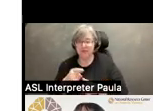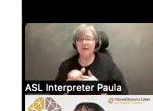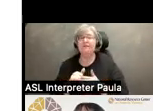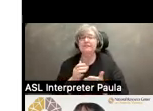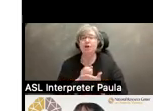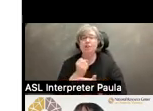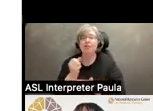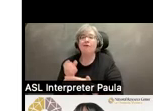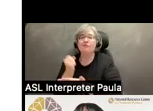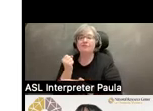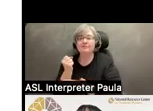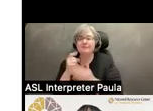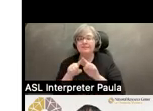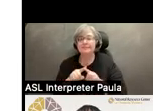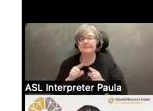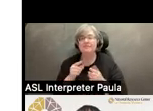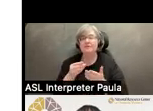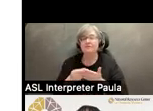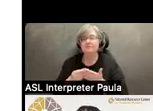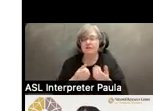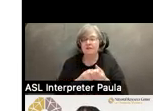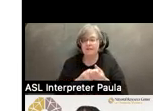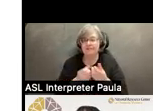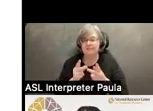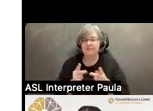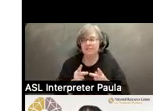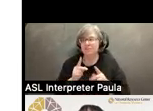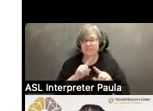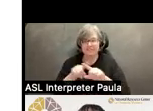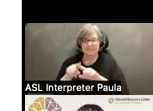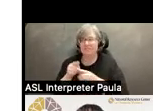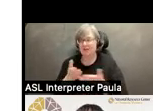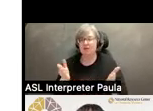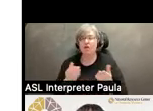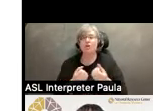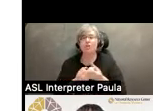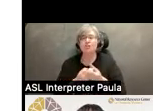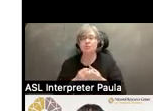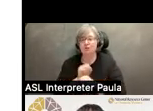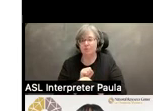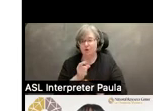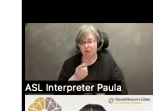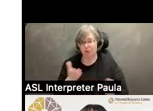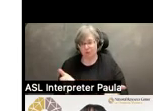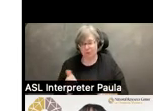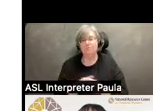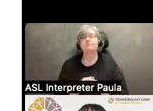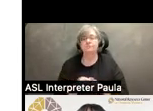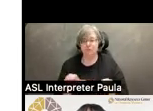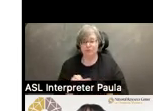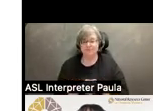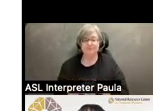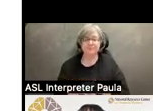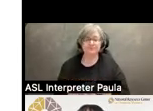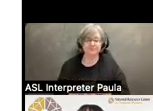leveraging those kinds of funding sources, different ones out there, to support the work that you're doing. In the same way